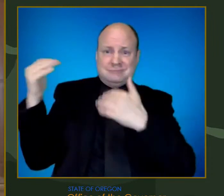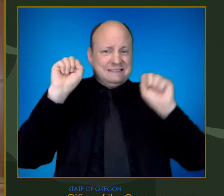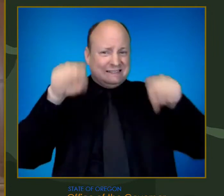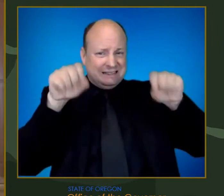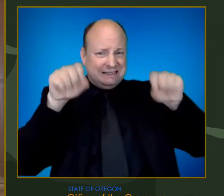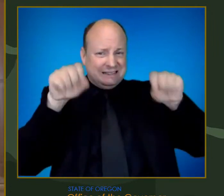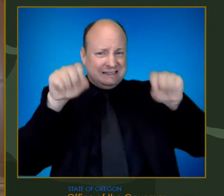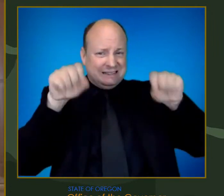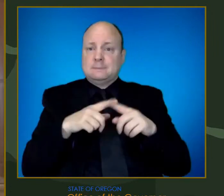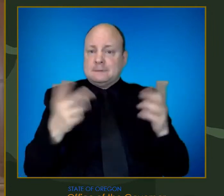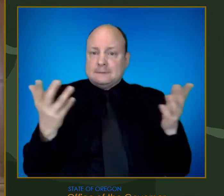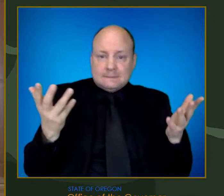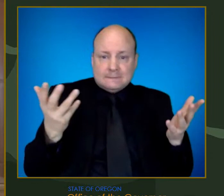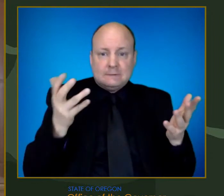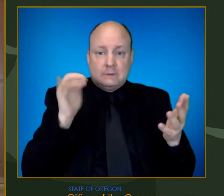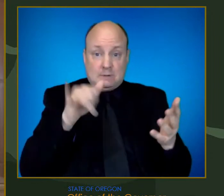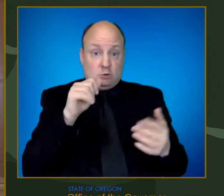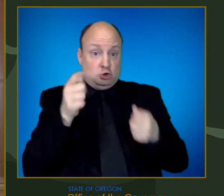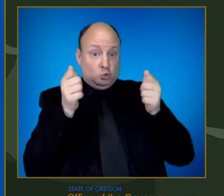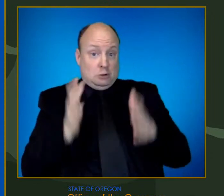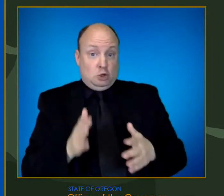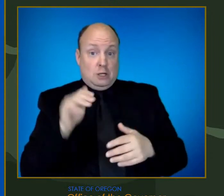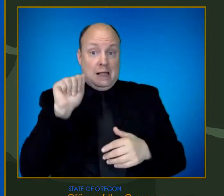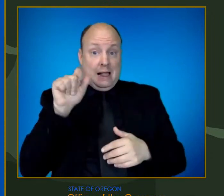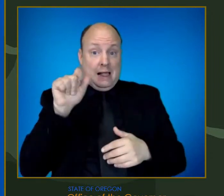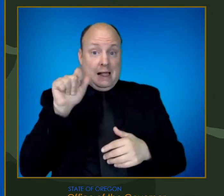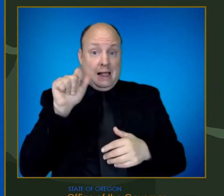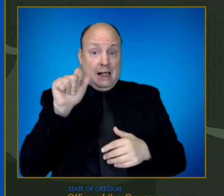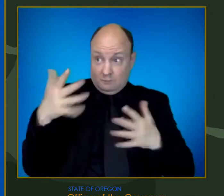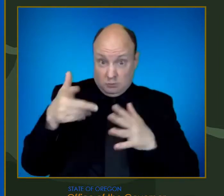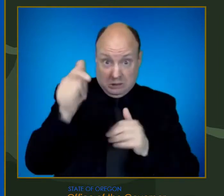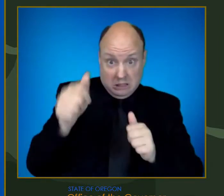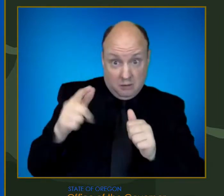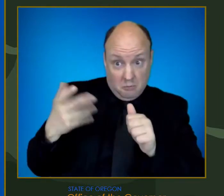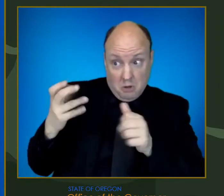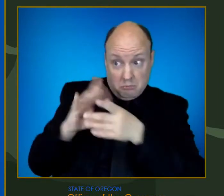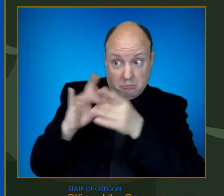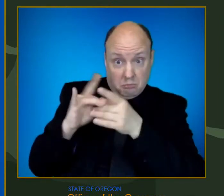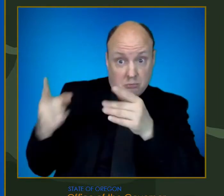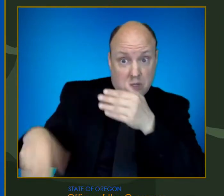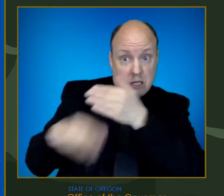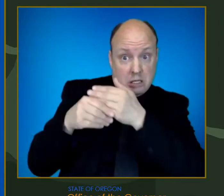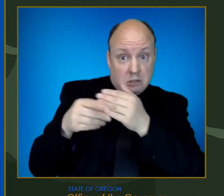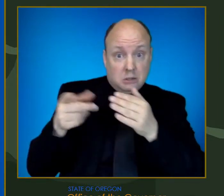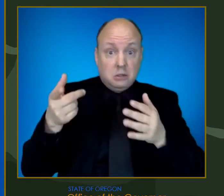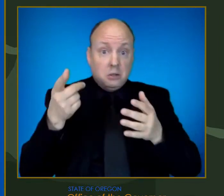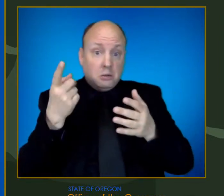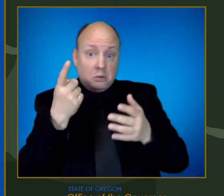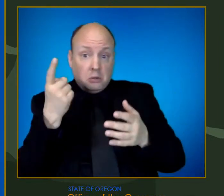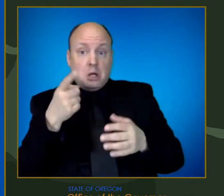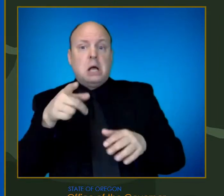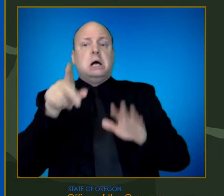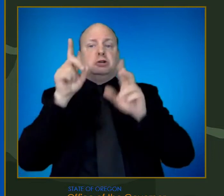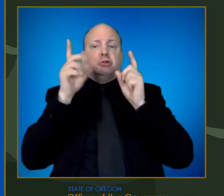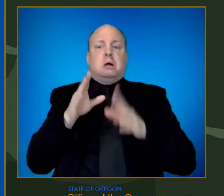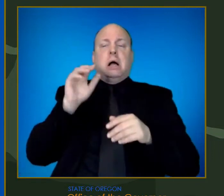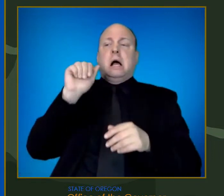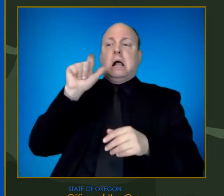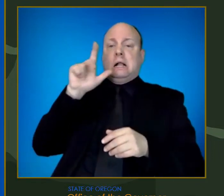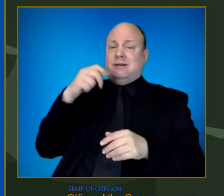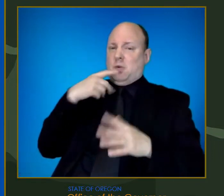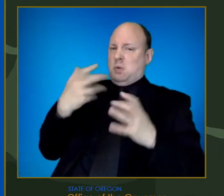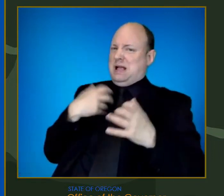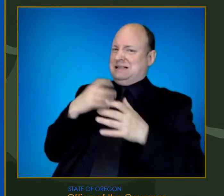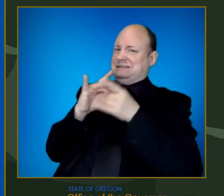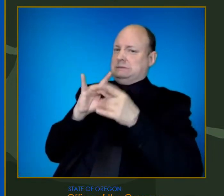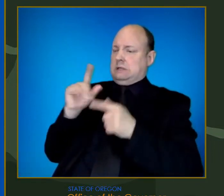Director Allen, do you want to follow up, please? Sure, I would just add to that that the Latina population in Oregon is very large.